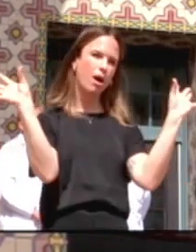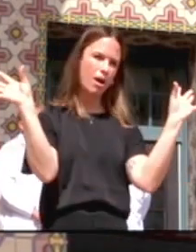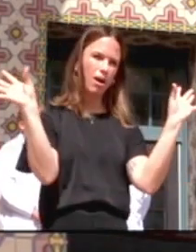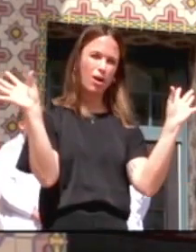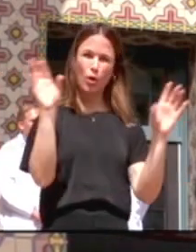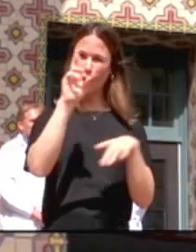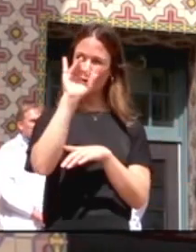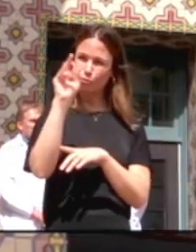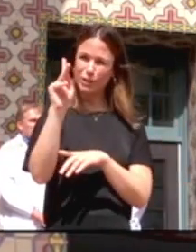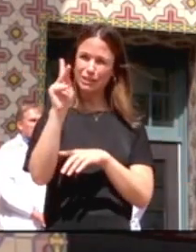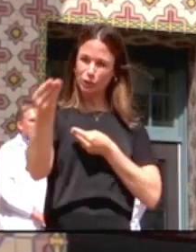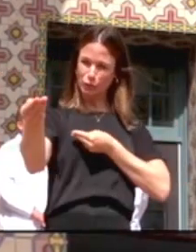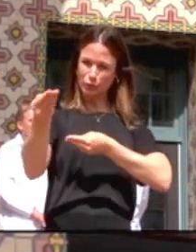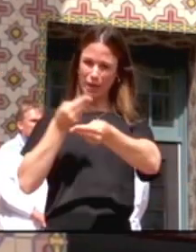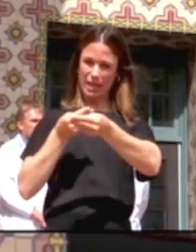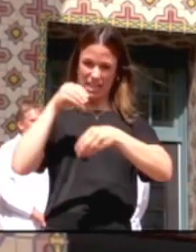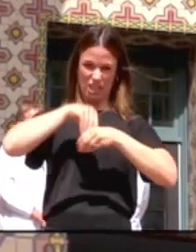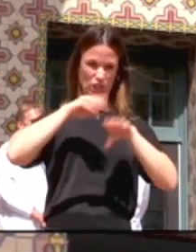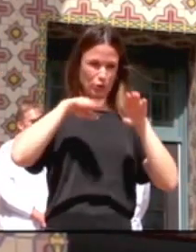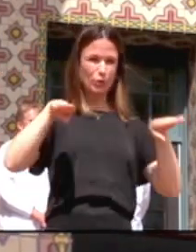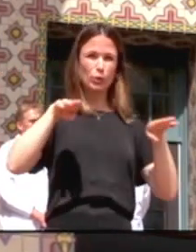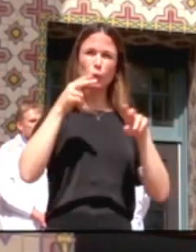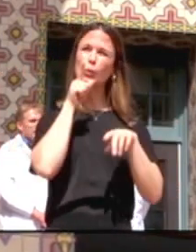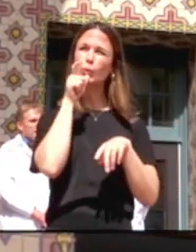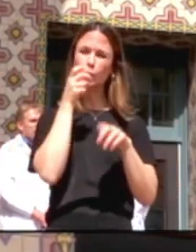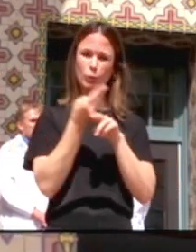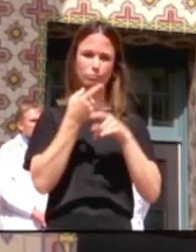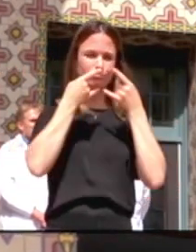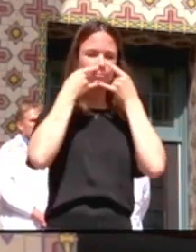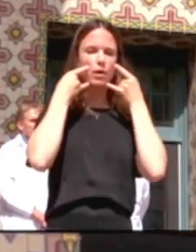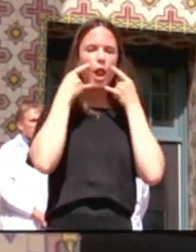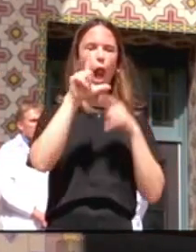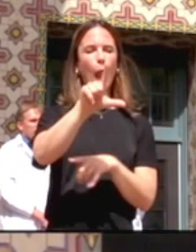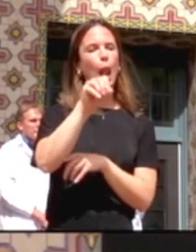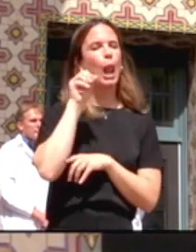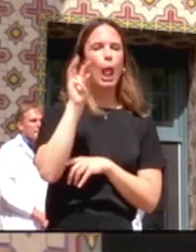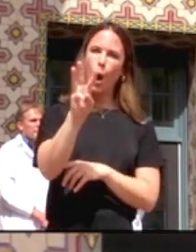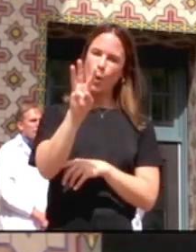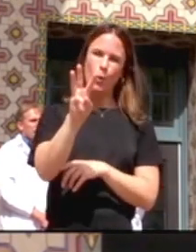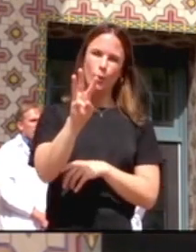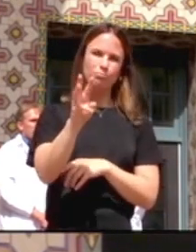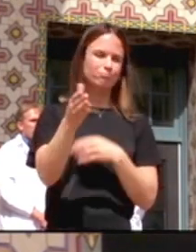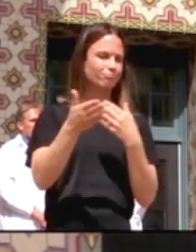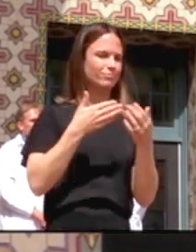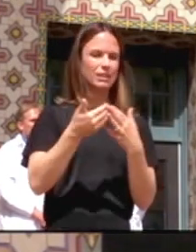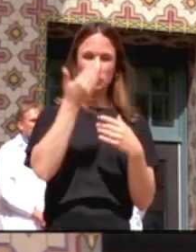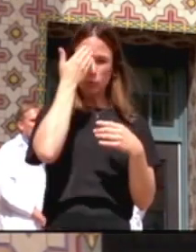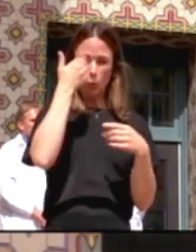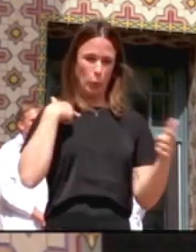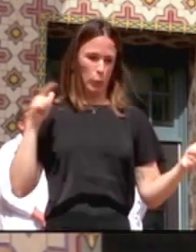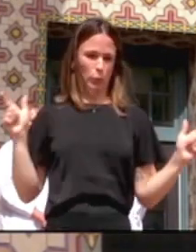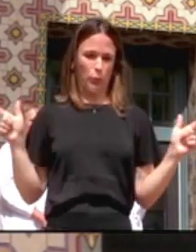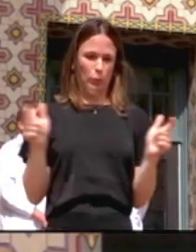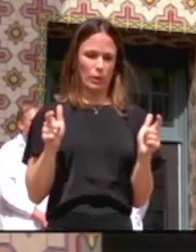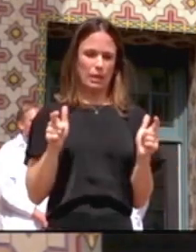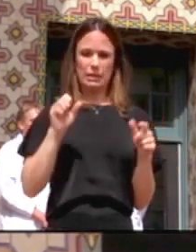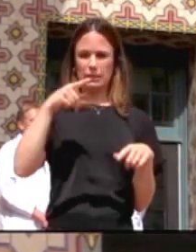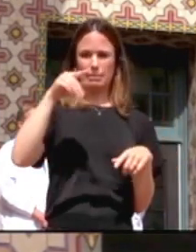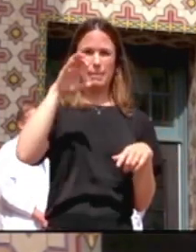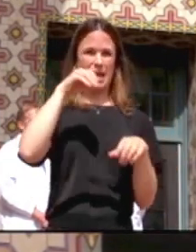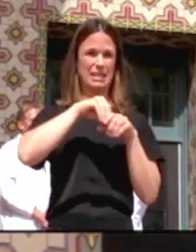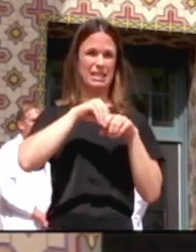the risk of transmission among children wearing masks is very low, even with reduced spacing between